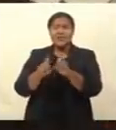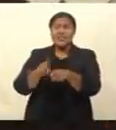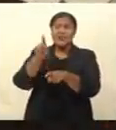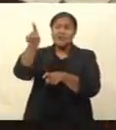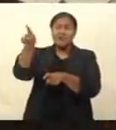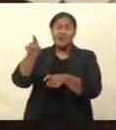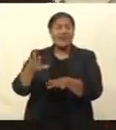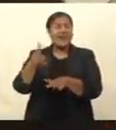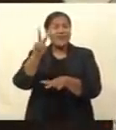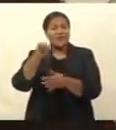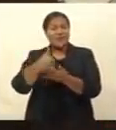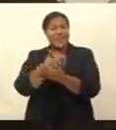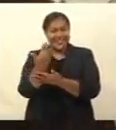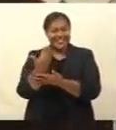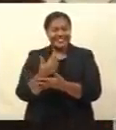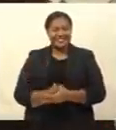days